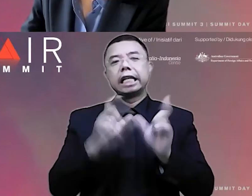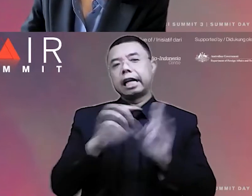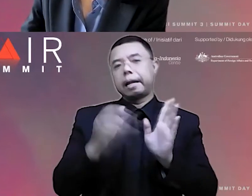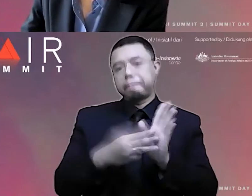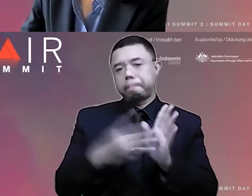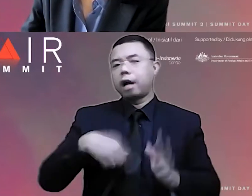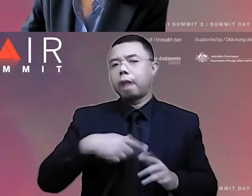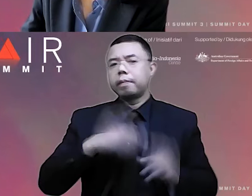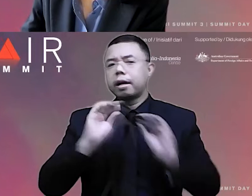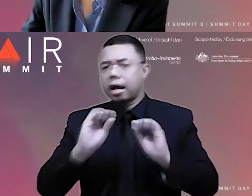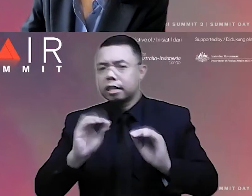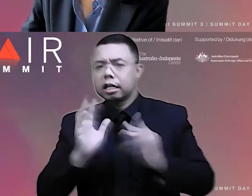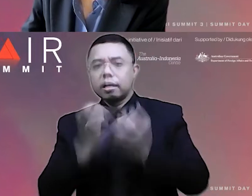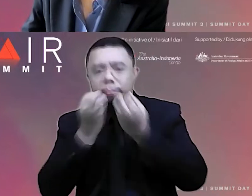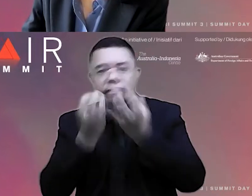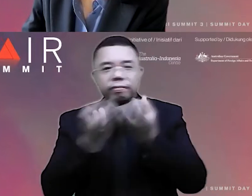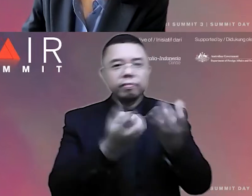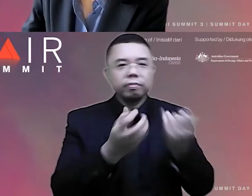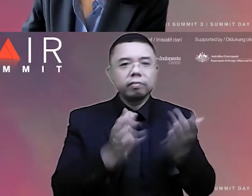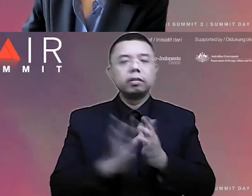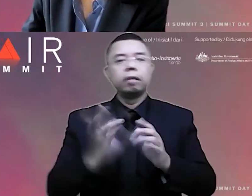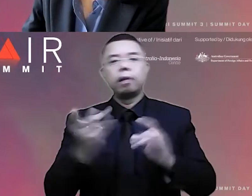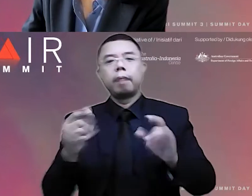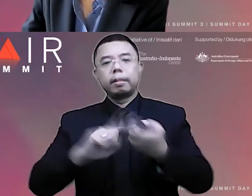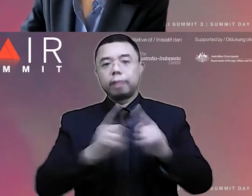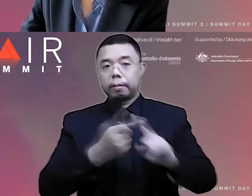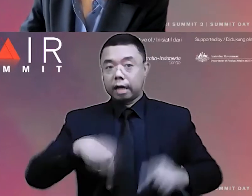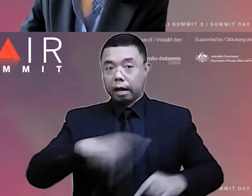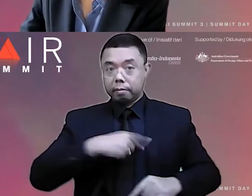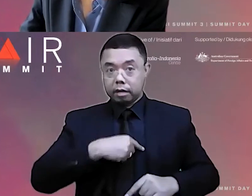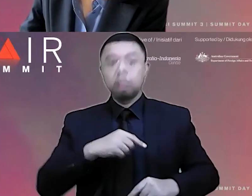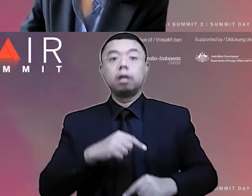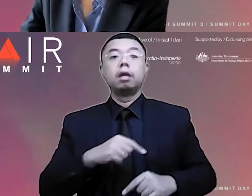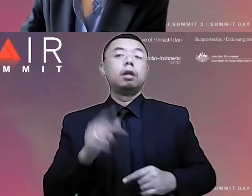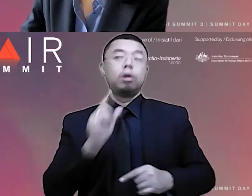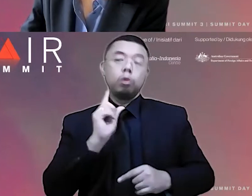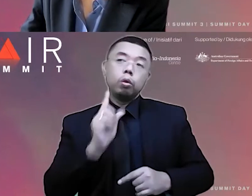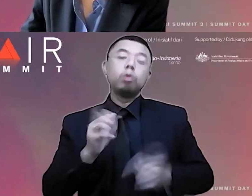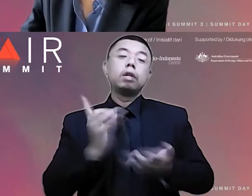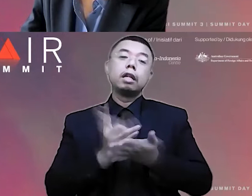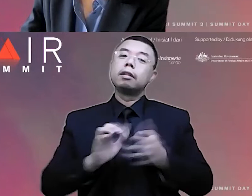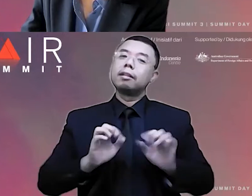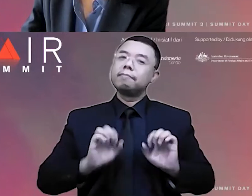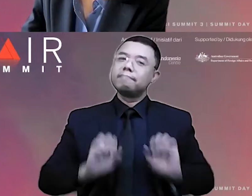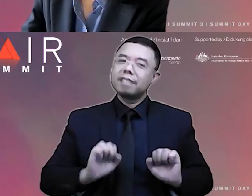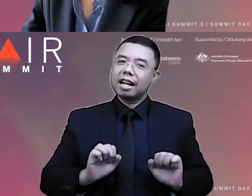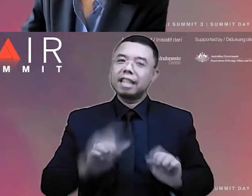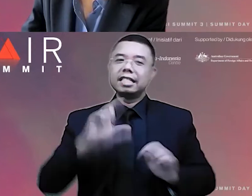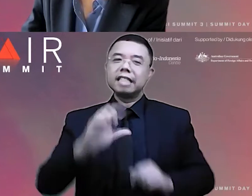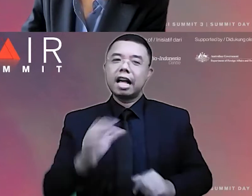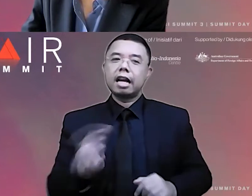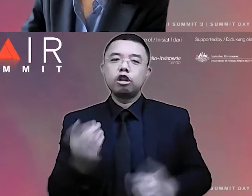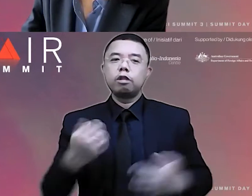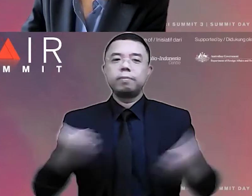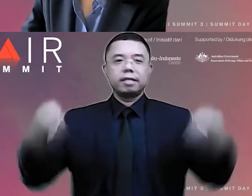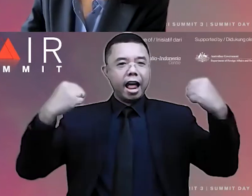on how to maintain healthy and safe lifestyle in the partner's ecosystem, in the hotel, in the restaurant, and